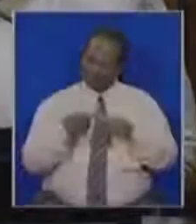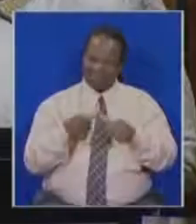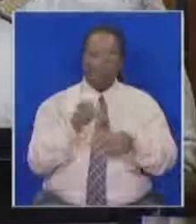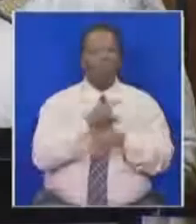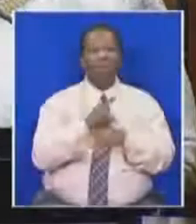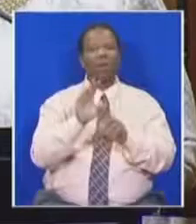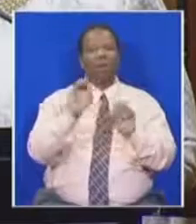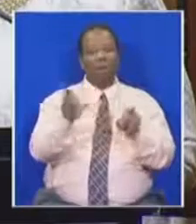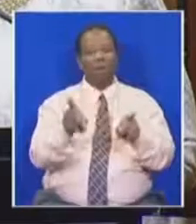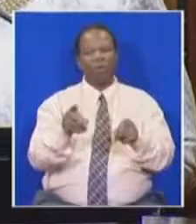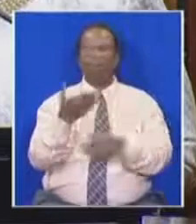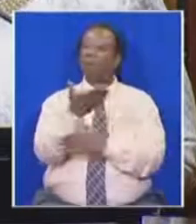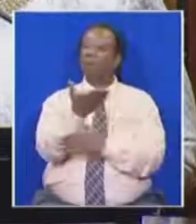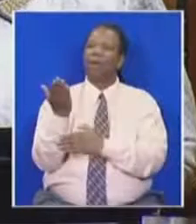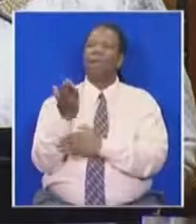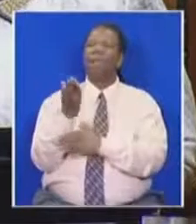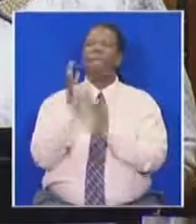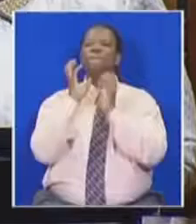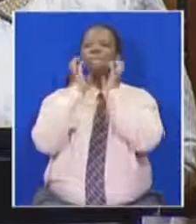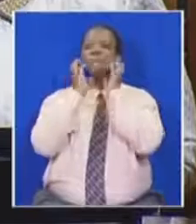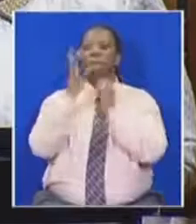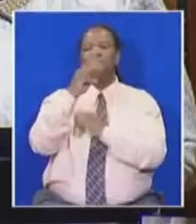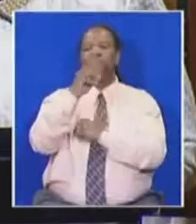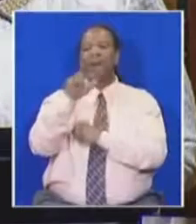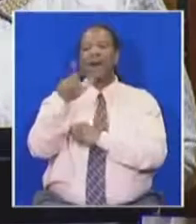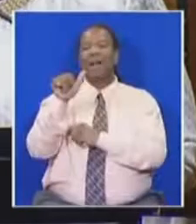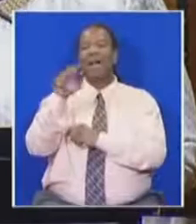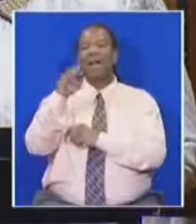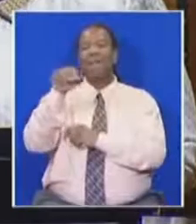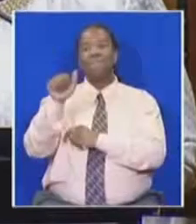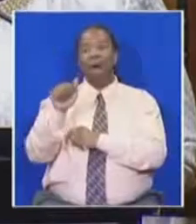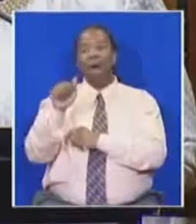I see Honorable Malema has raised his hand.